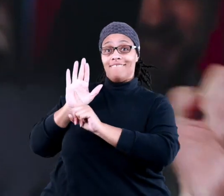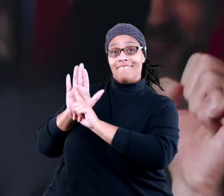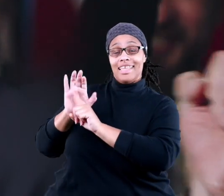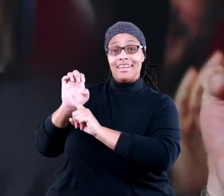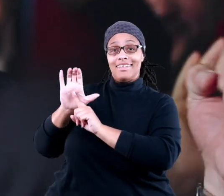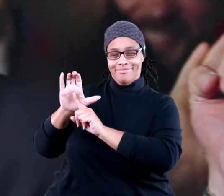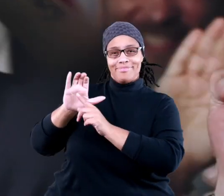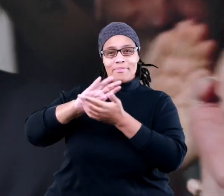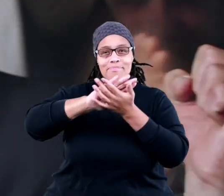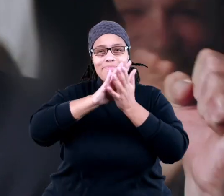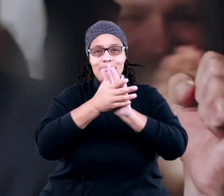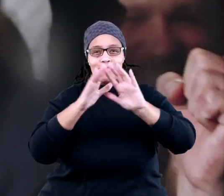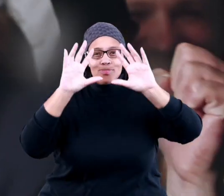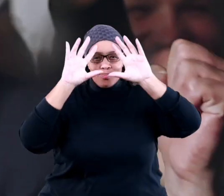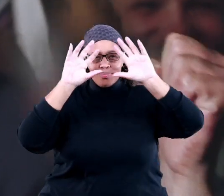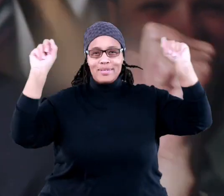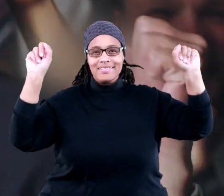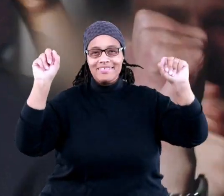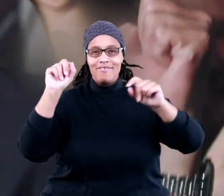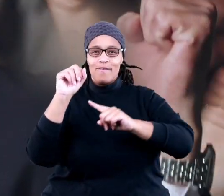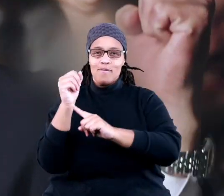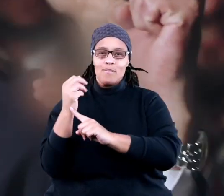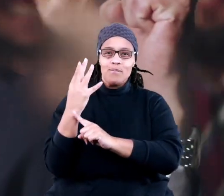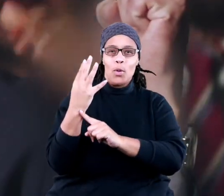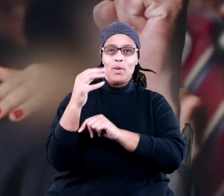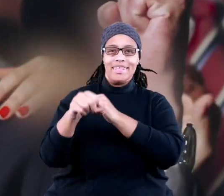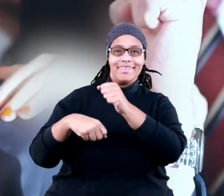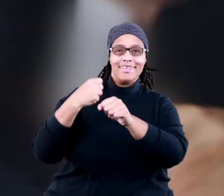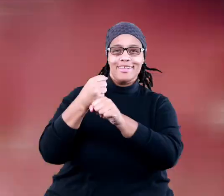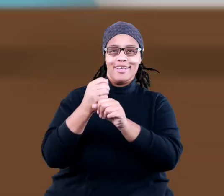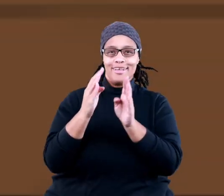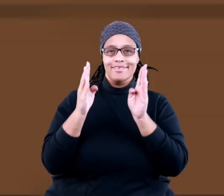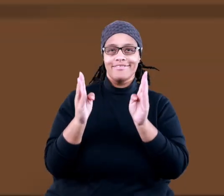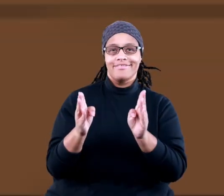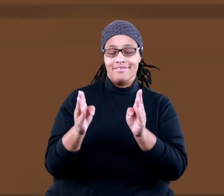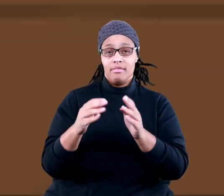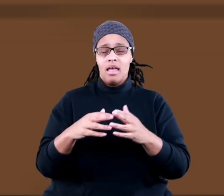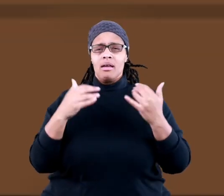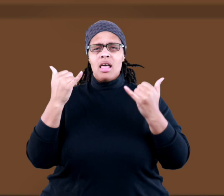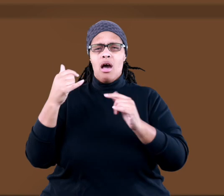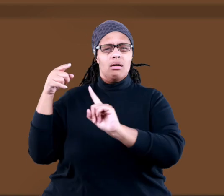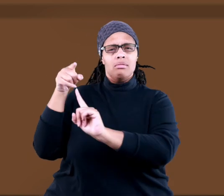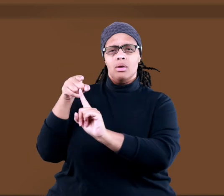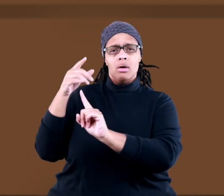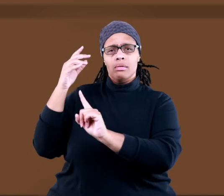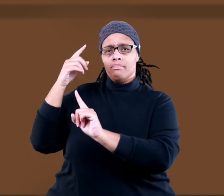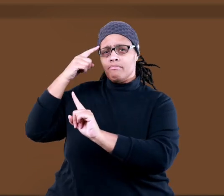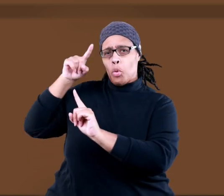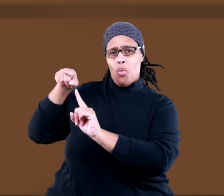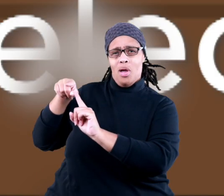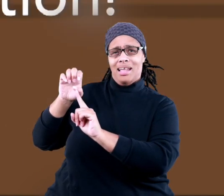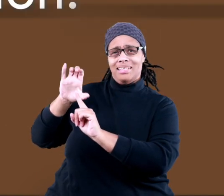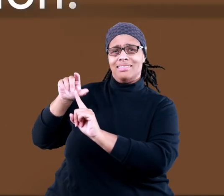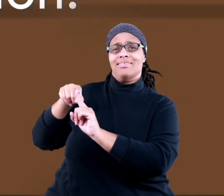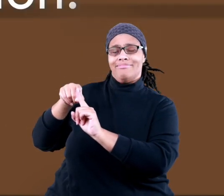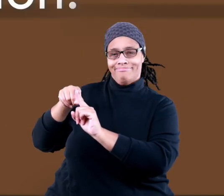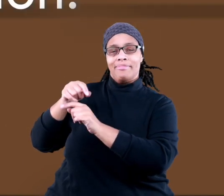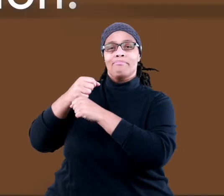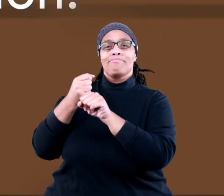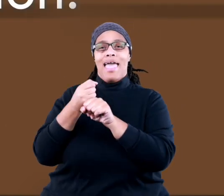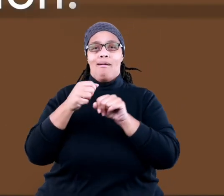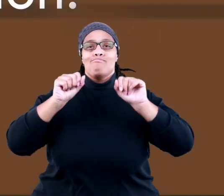Electoral College becomes president for a 4-year term. Because of the Electoral College, it's